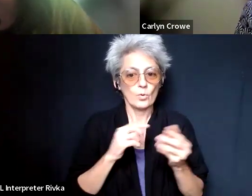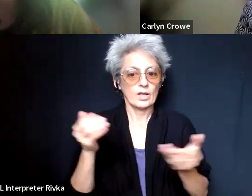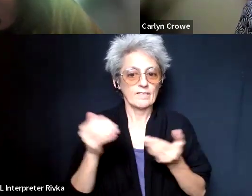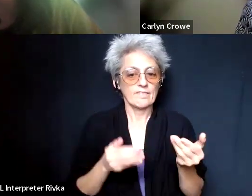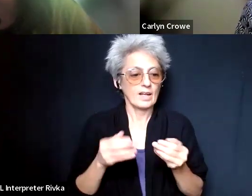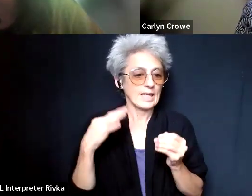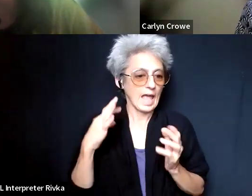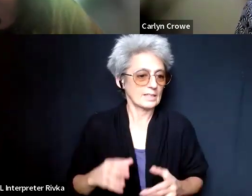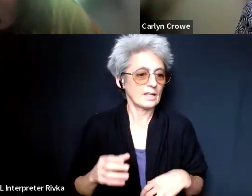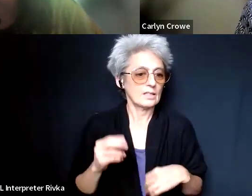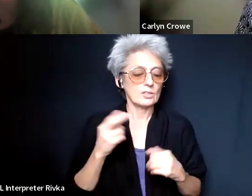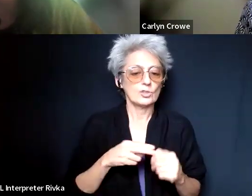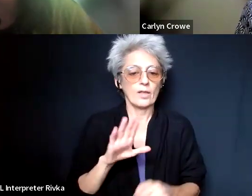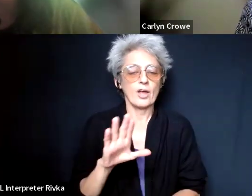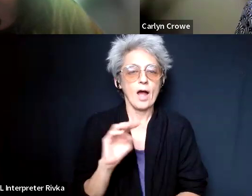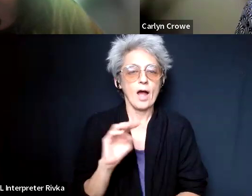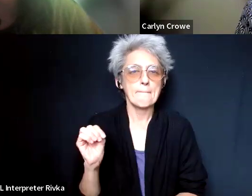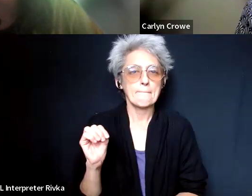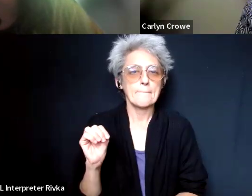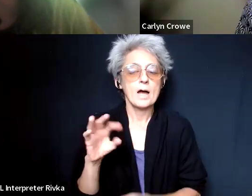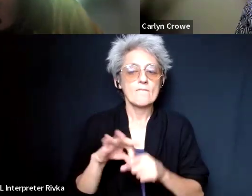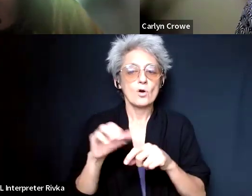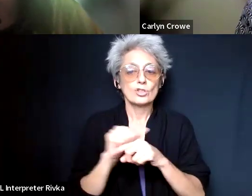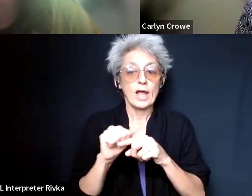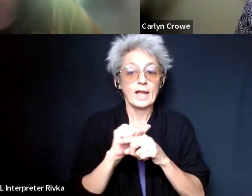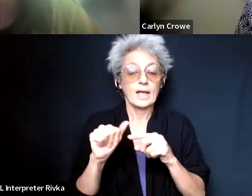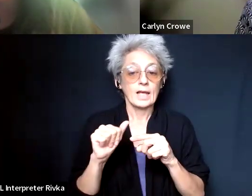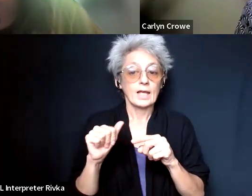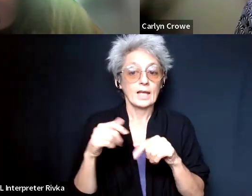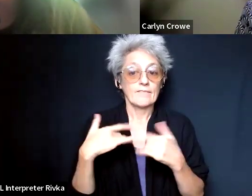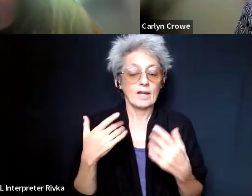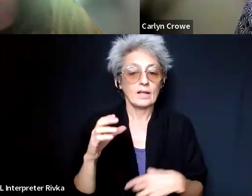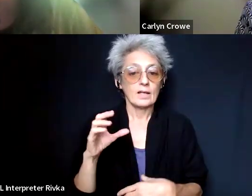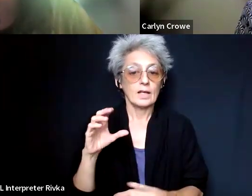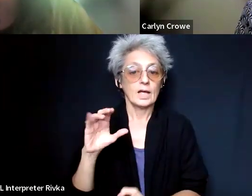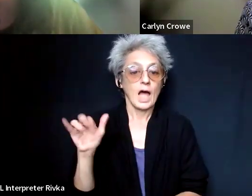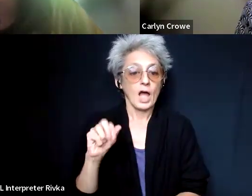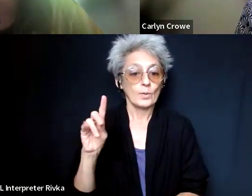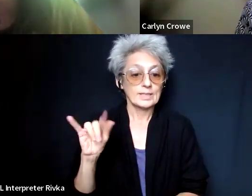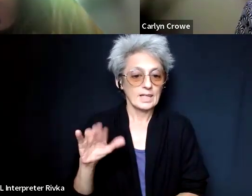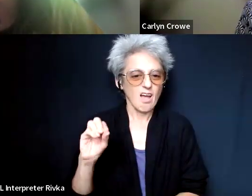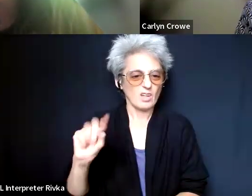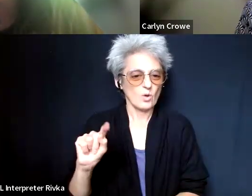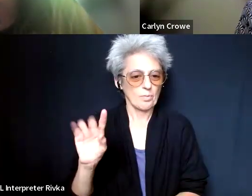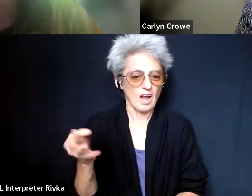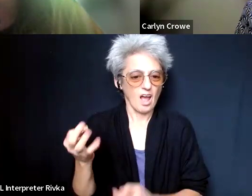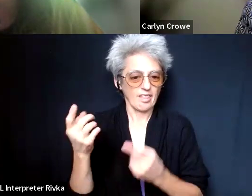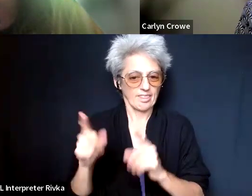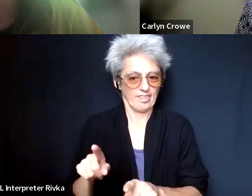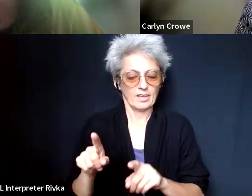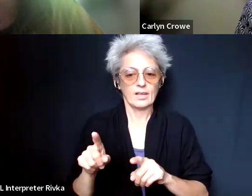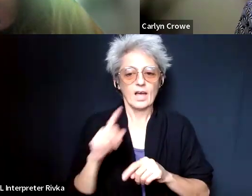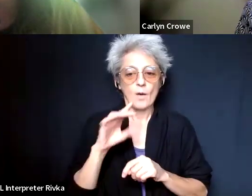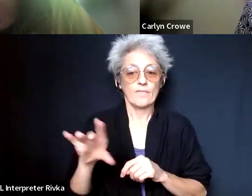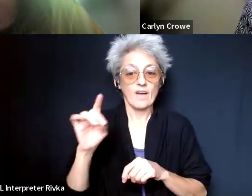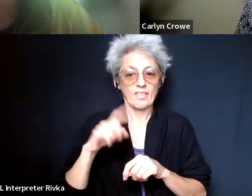training event. And actually the one in Iowa City is on October 9th. And I'll find that time for you and put it in the